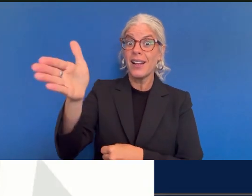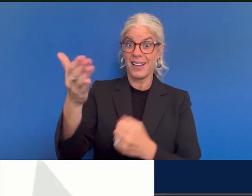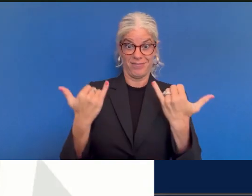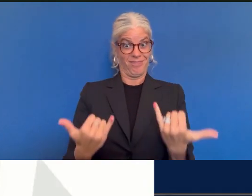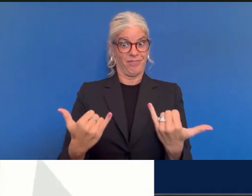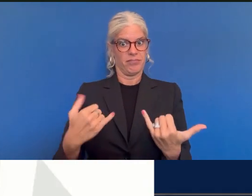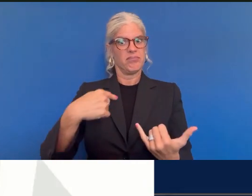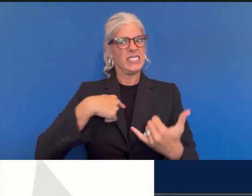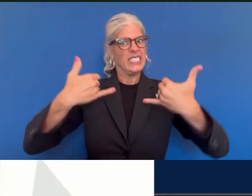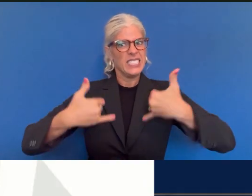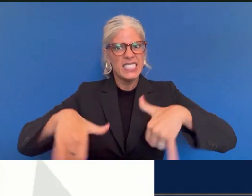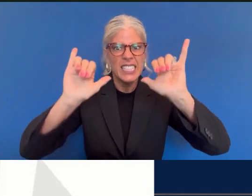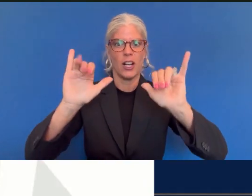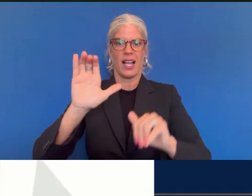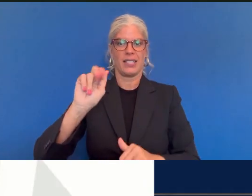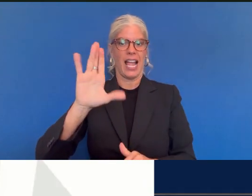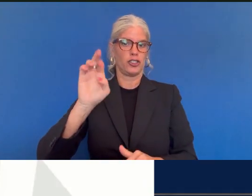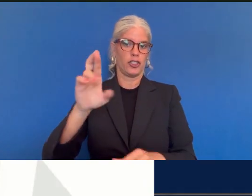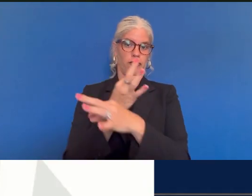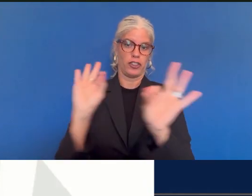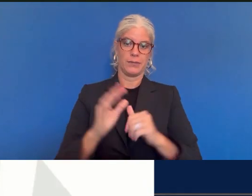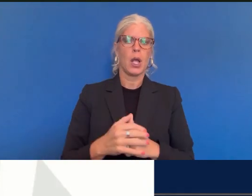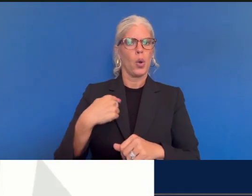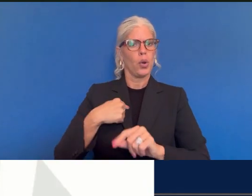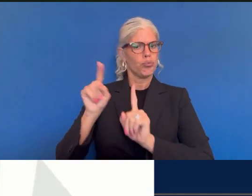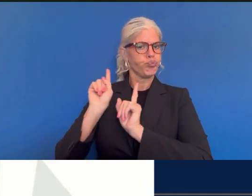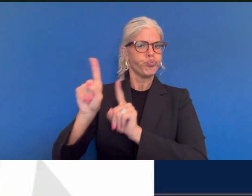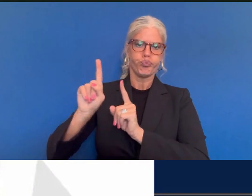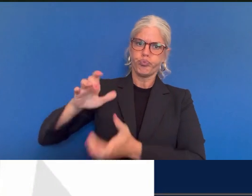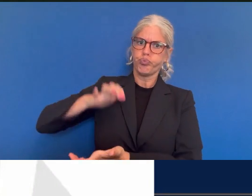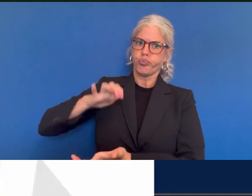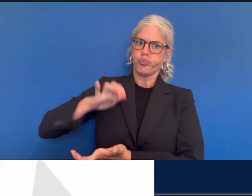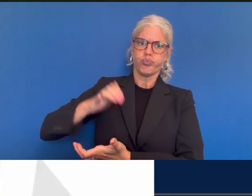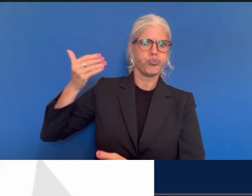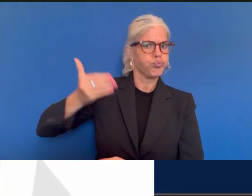So I wanted to make sure that my sister and anyone that needed